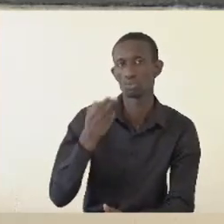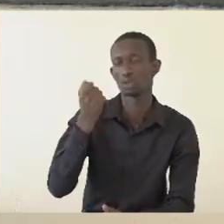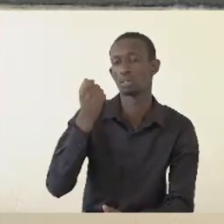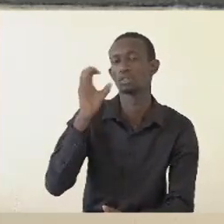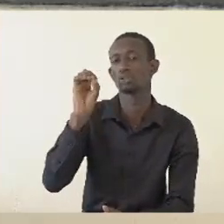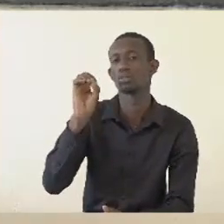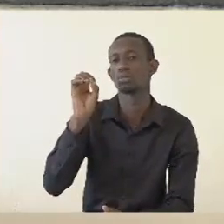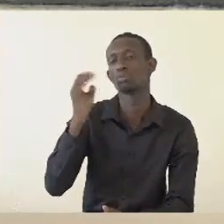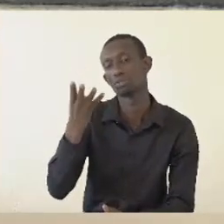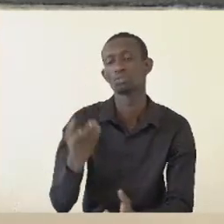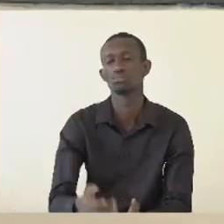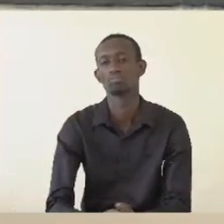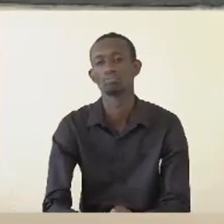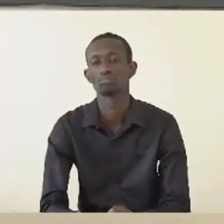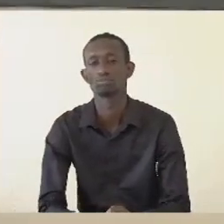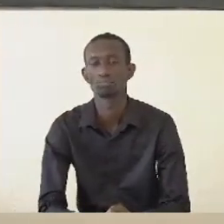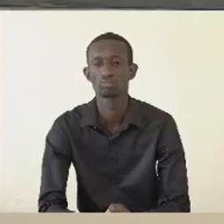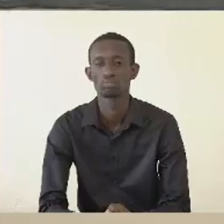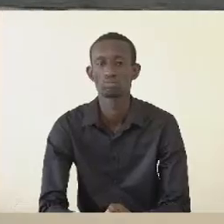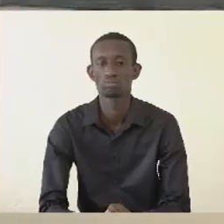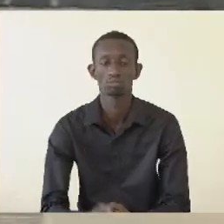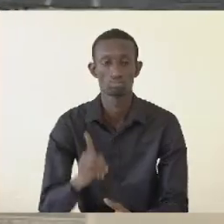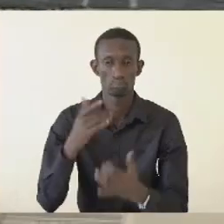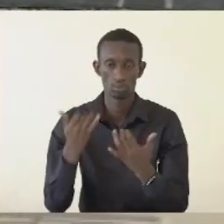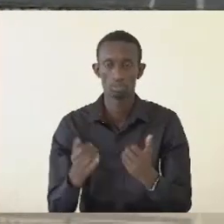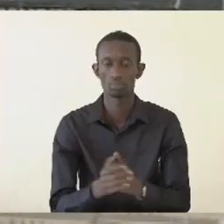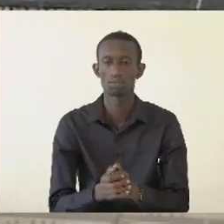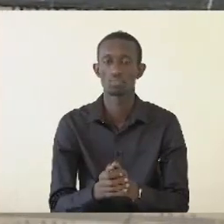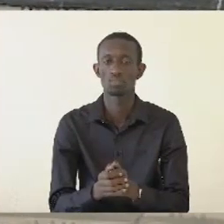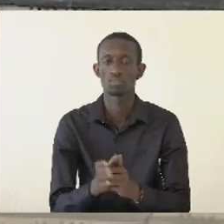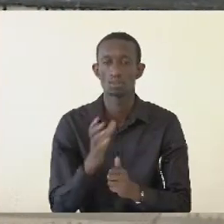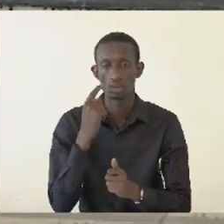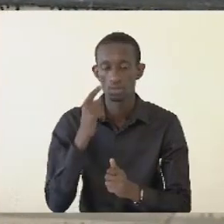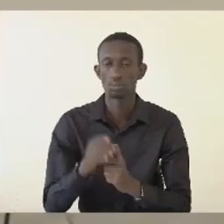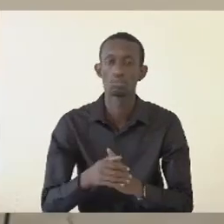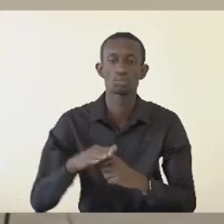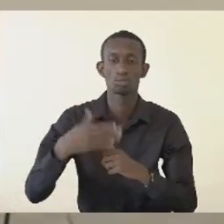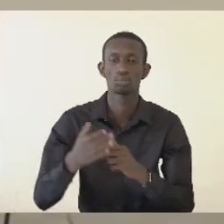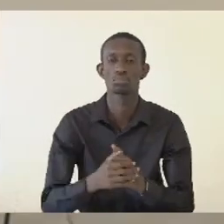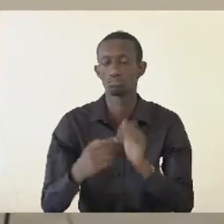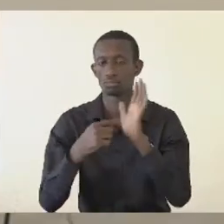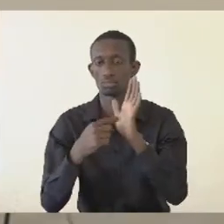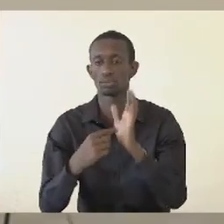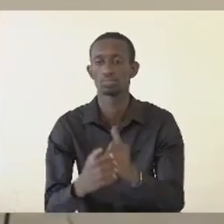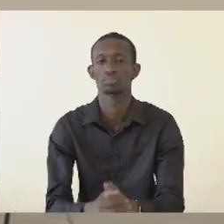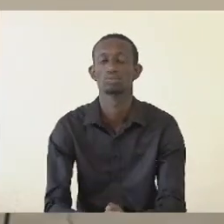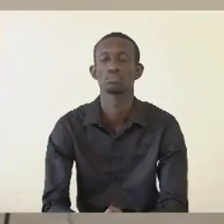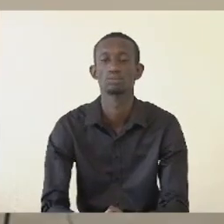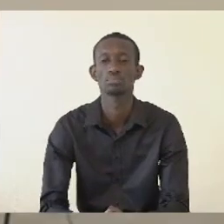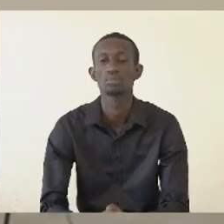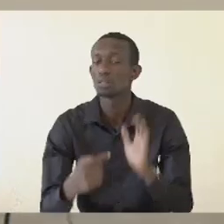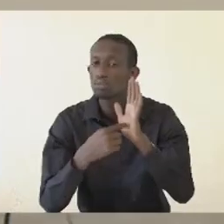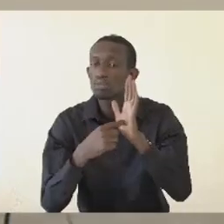K2SO4. That is potassium sulfate. Now, let's go to more examples.